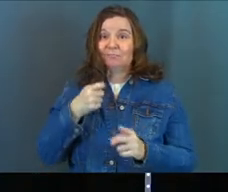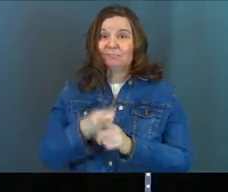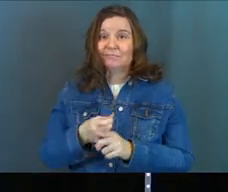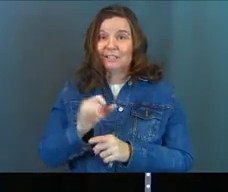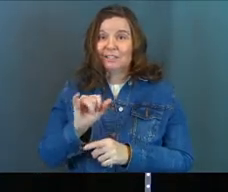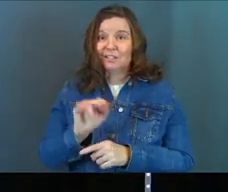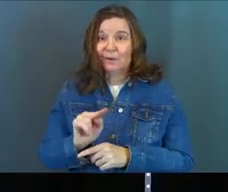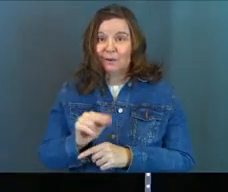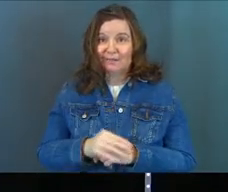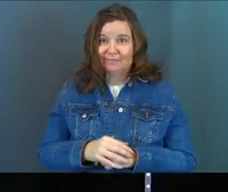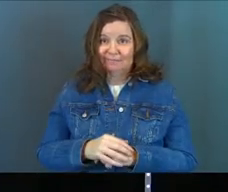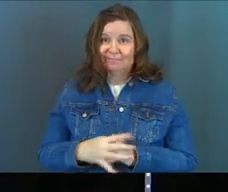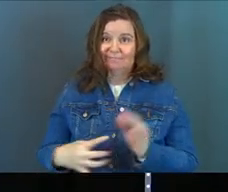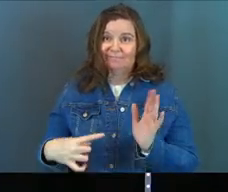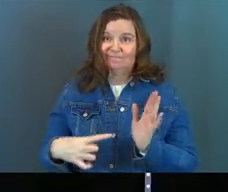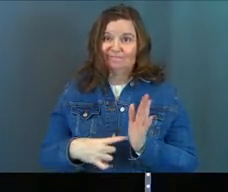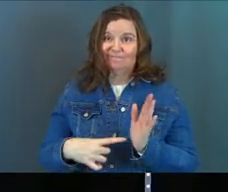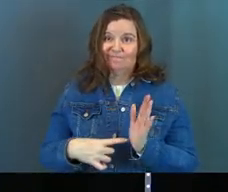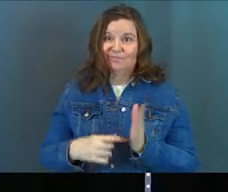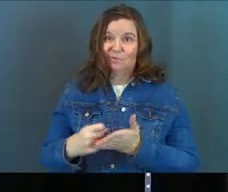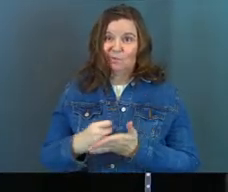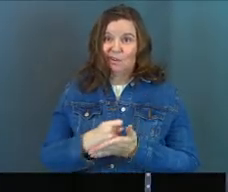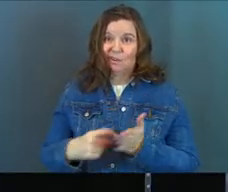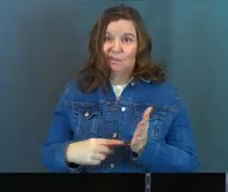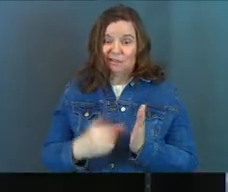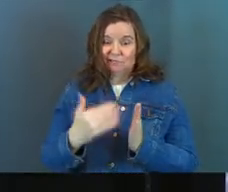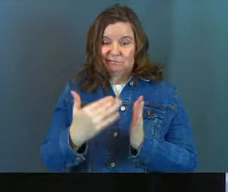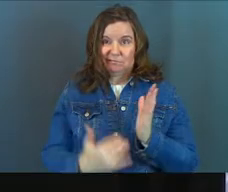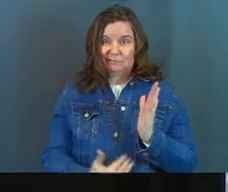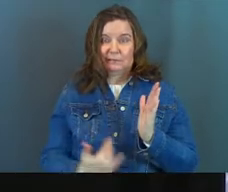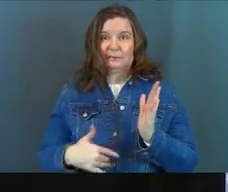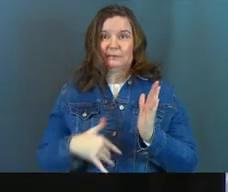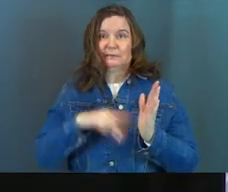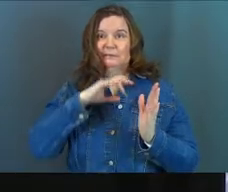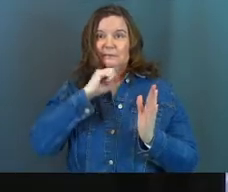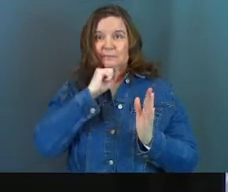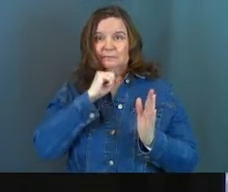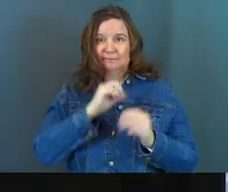in January called a credit card report.